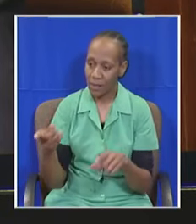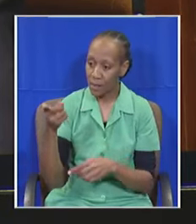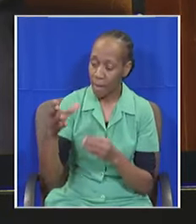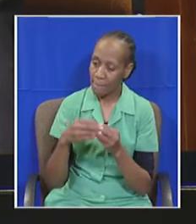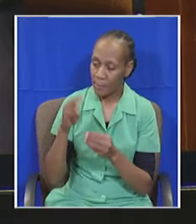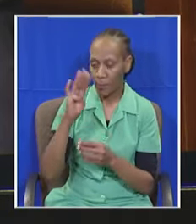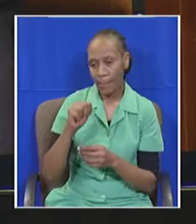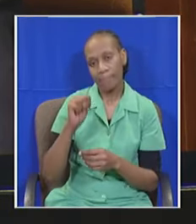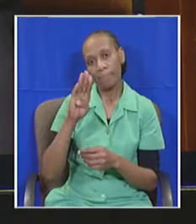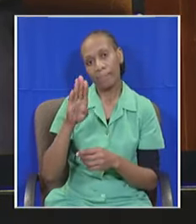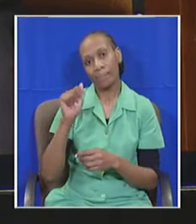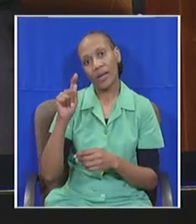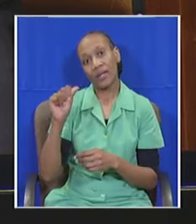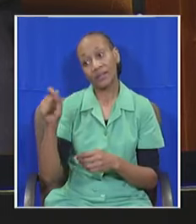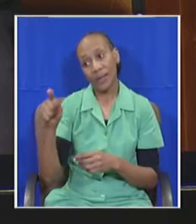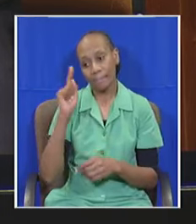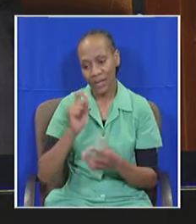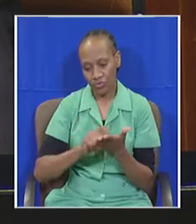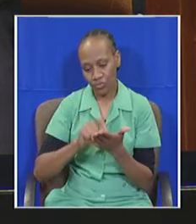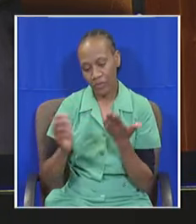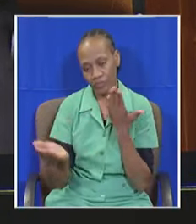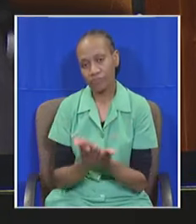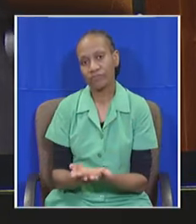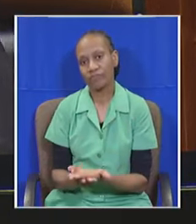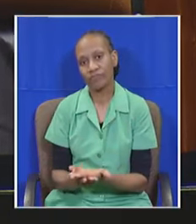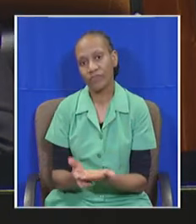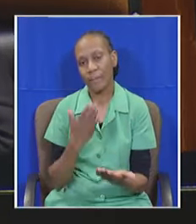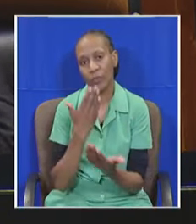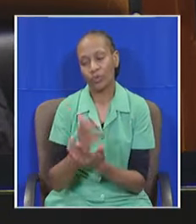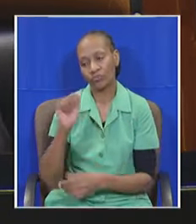that it's true, it must be a substantive motion. Thank you.